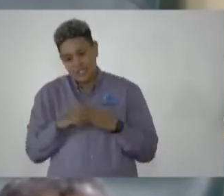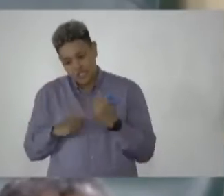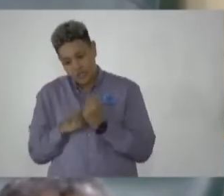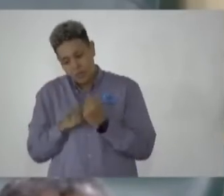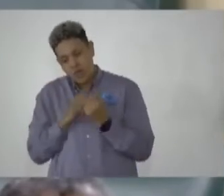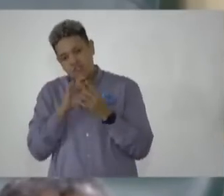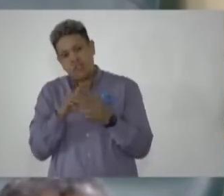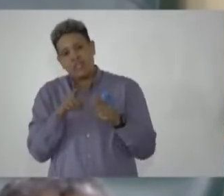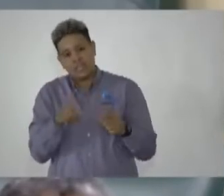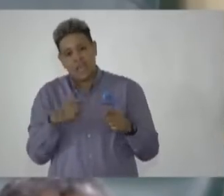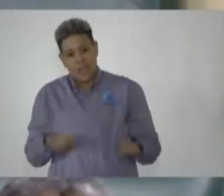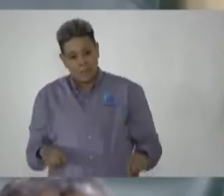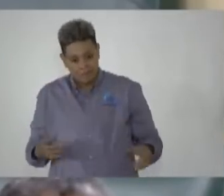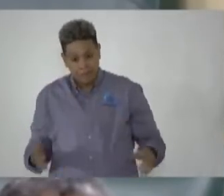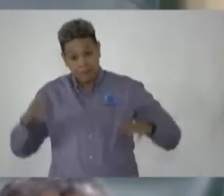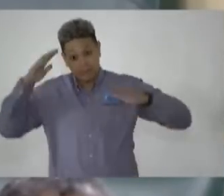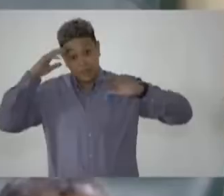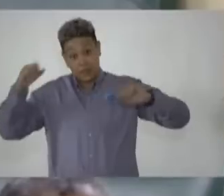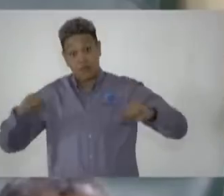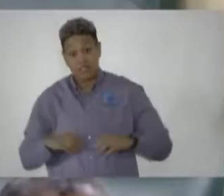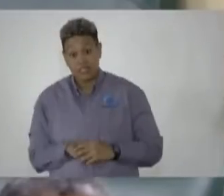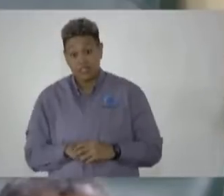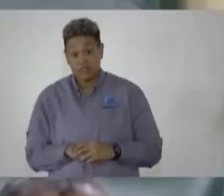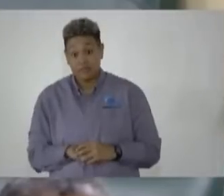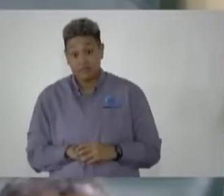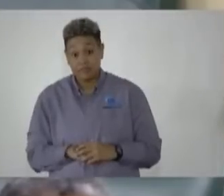support. Mr. President,